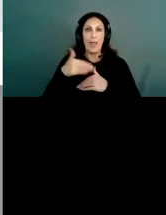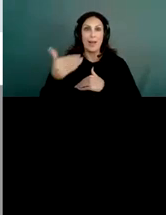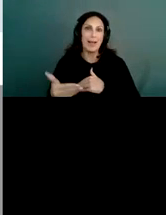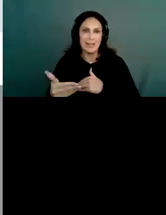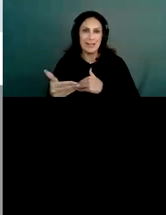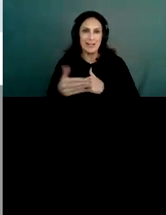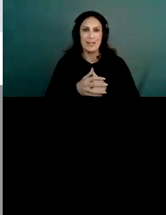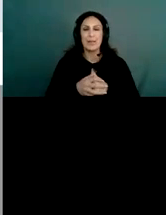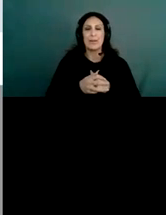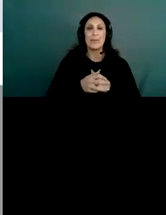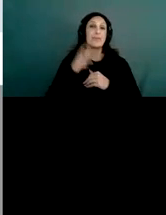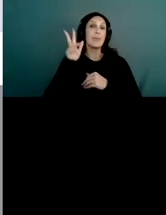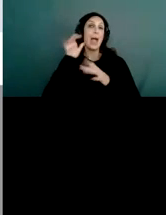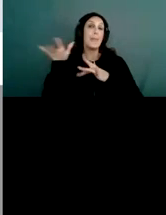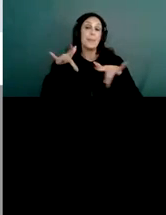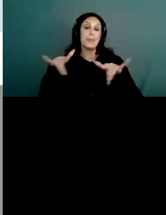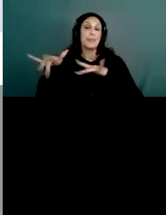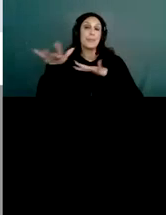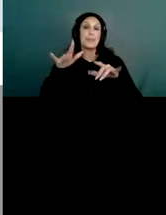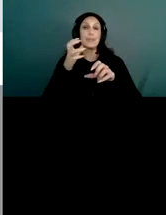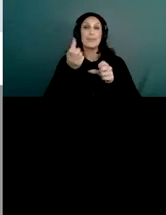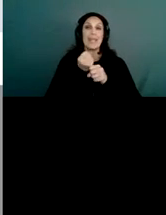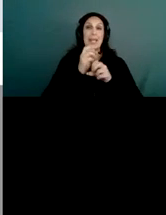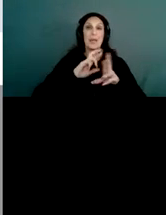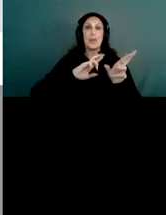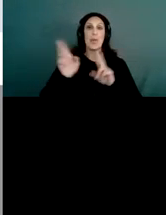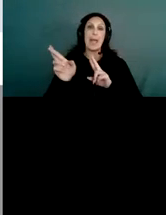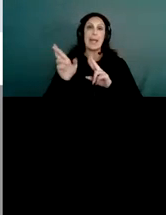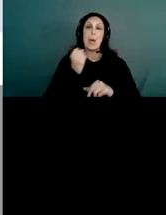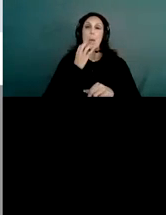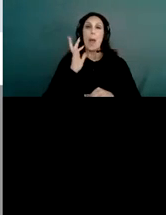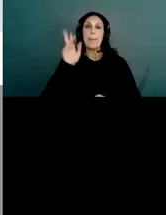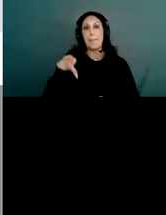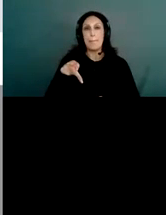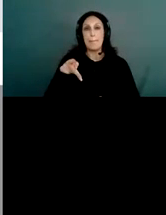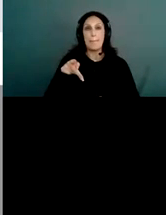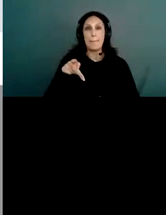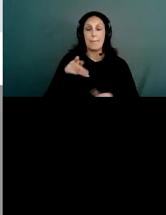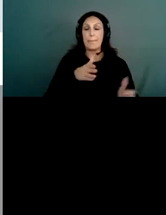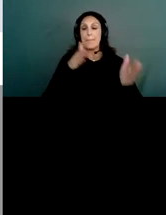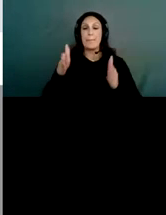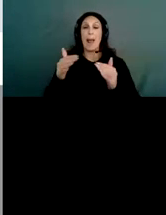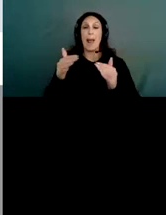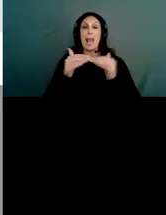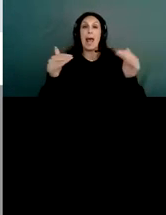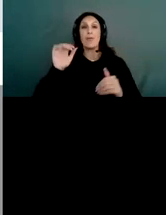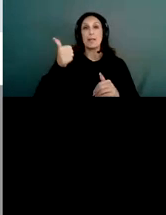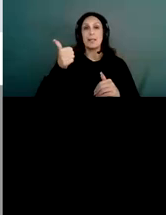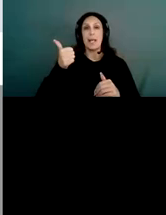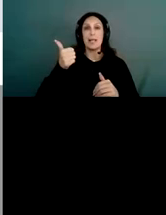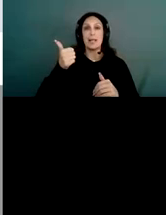Get ready to warm up. Choose. That's what we just did, and then it will take them Level 10, into an English